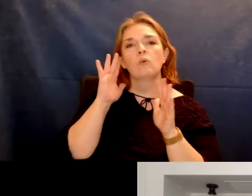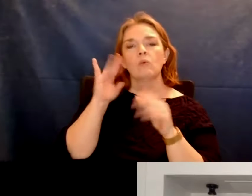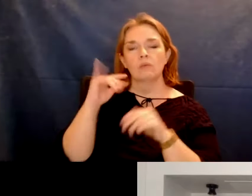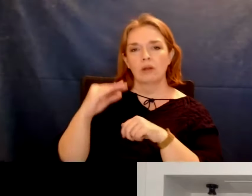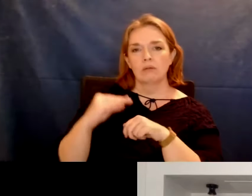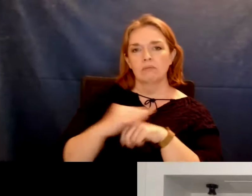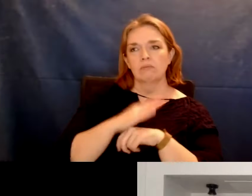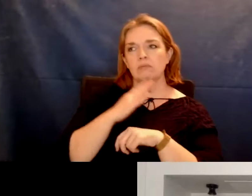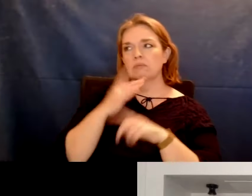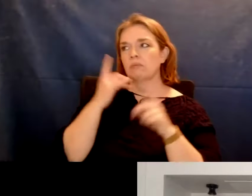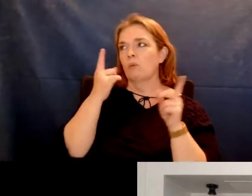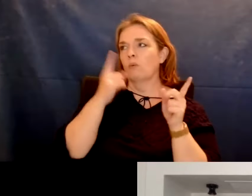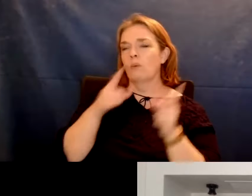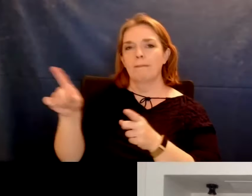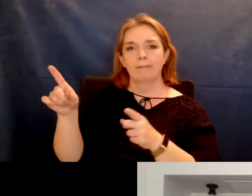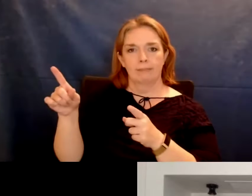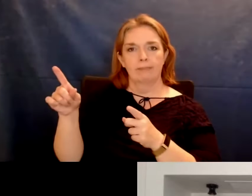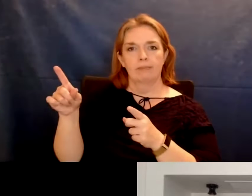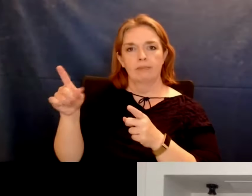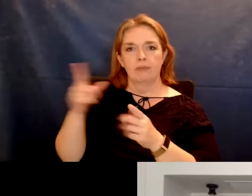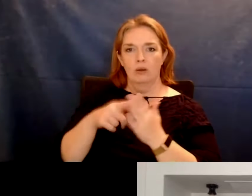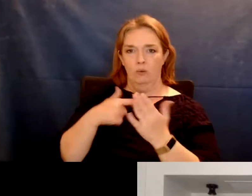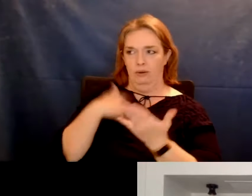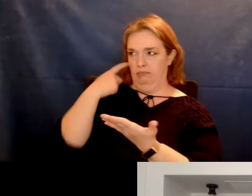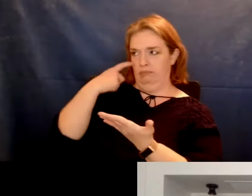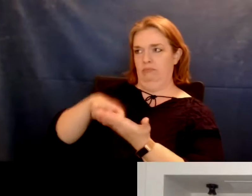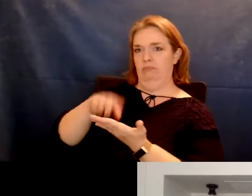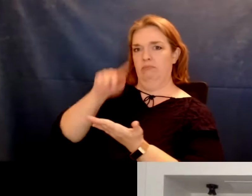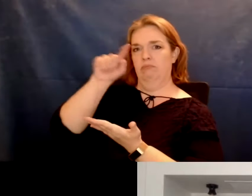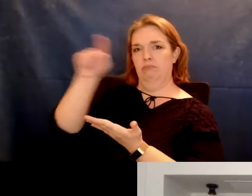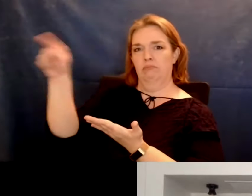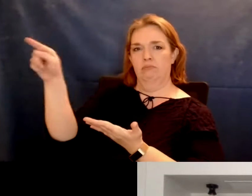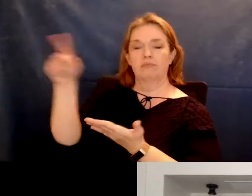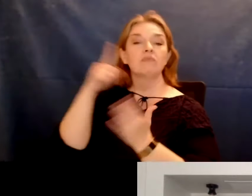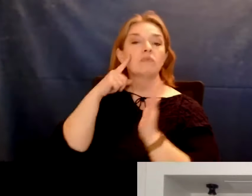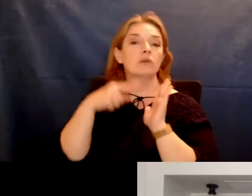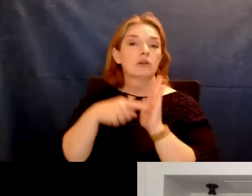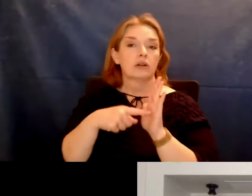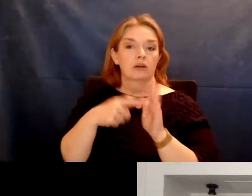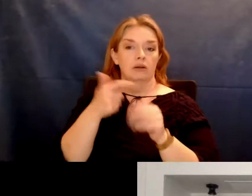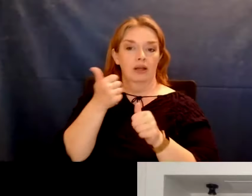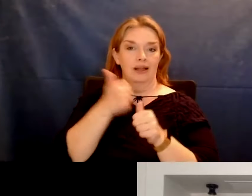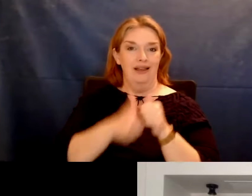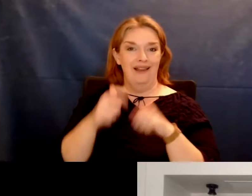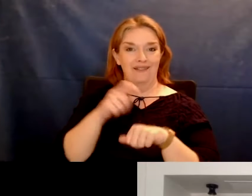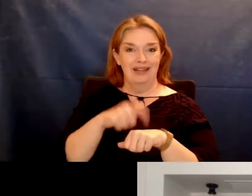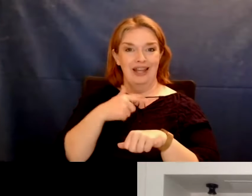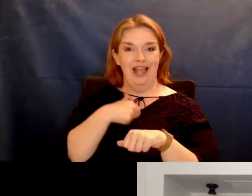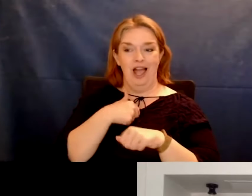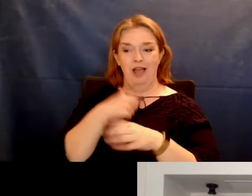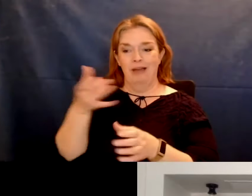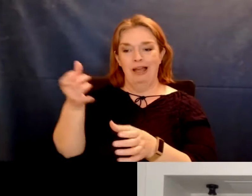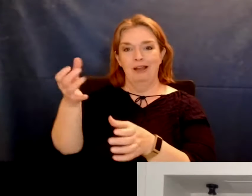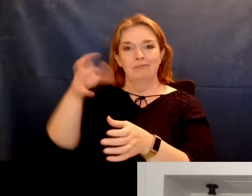were happening here that I paid attention to. Like every time I get water,